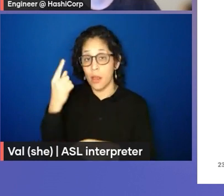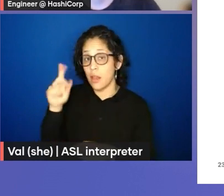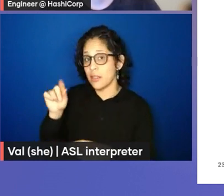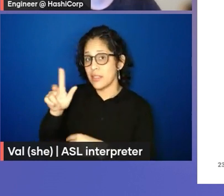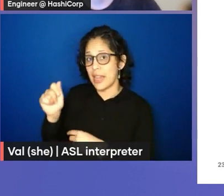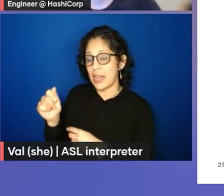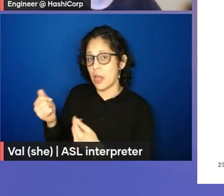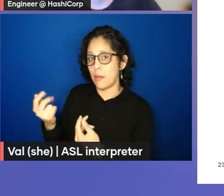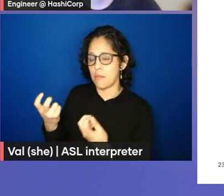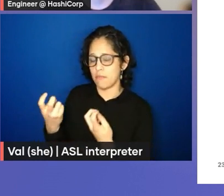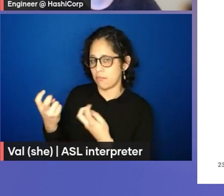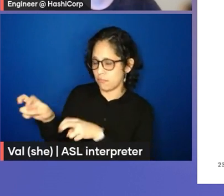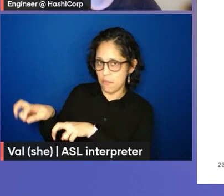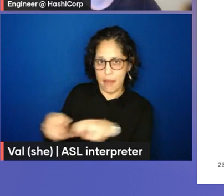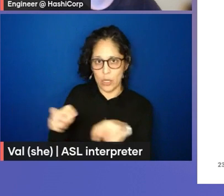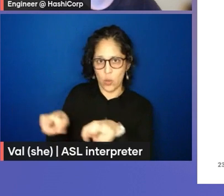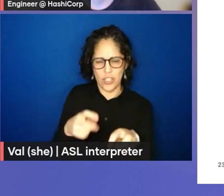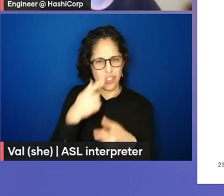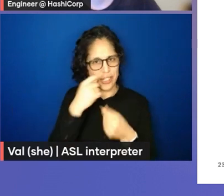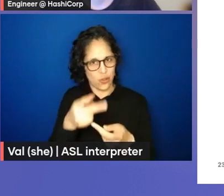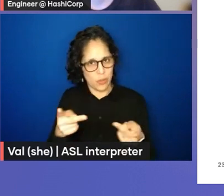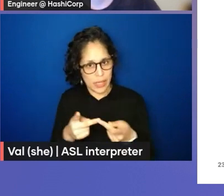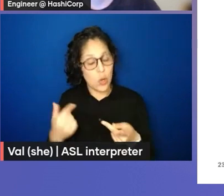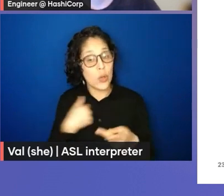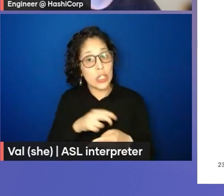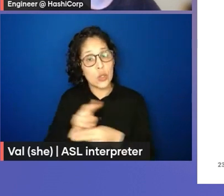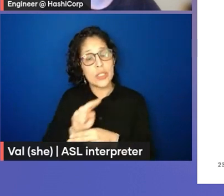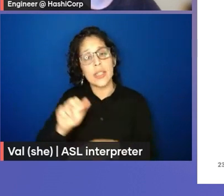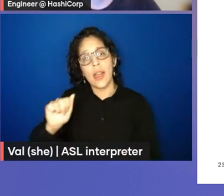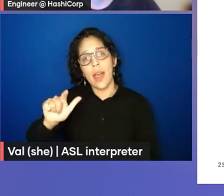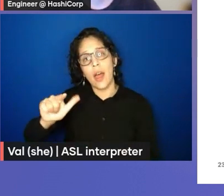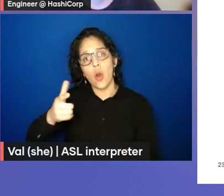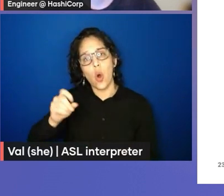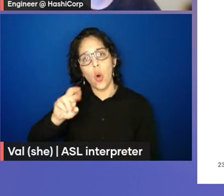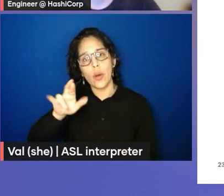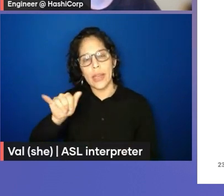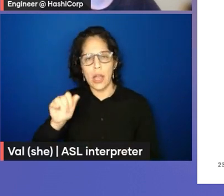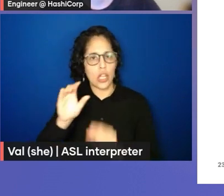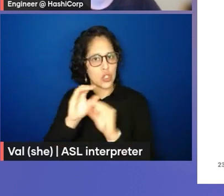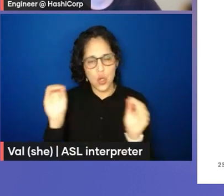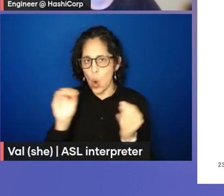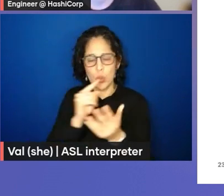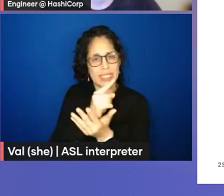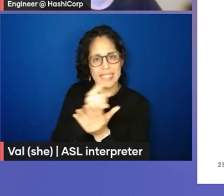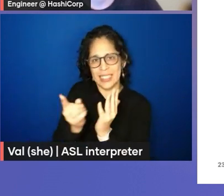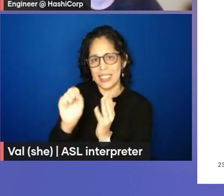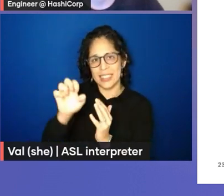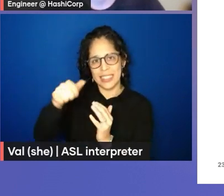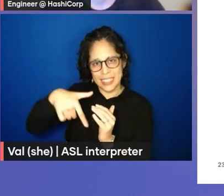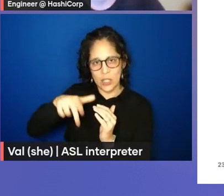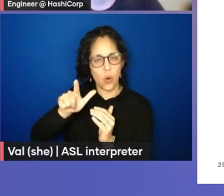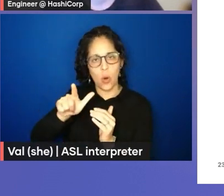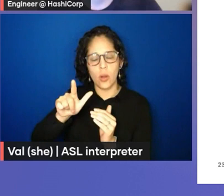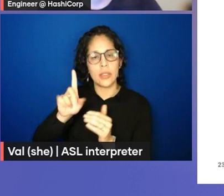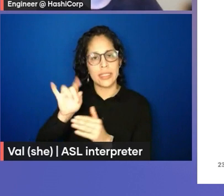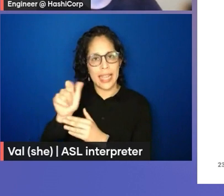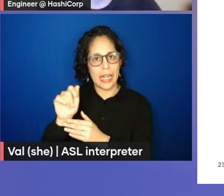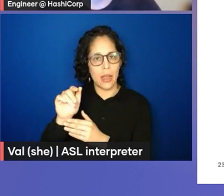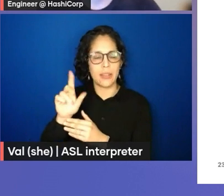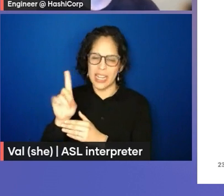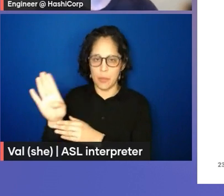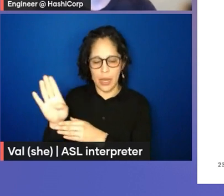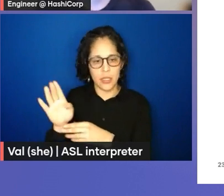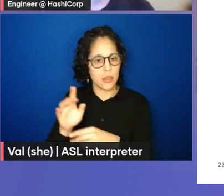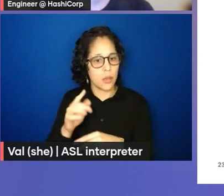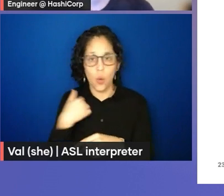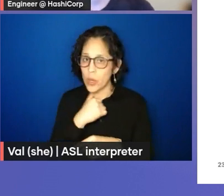interesting place. We were using Algolia as a NoSQL database. We weren't using a relational database to begin with